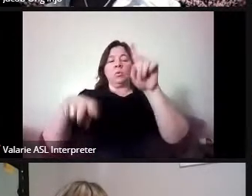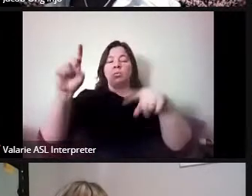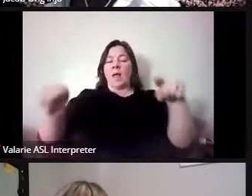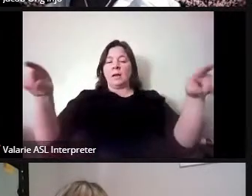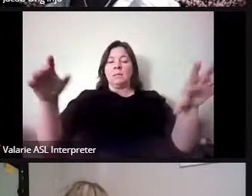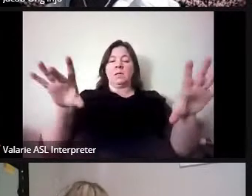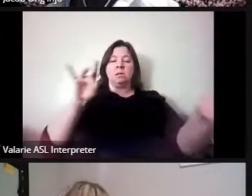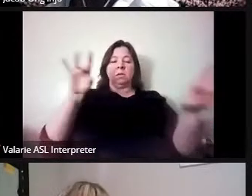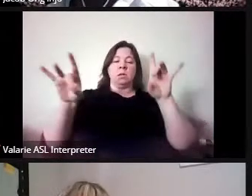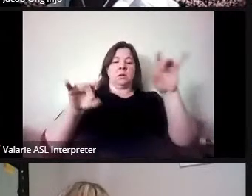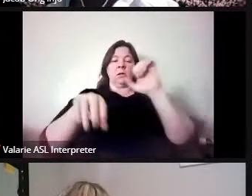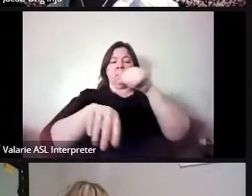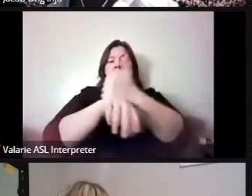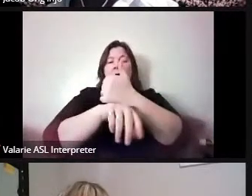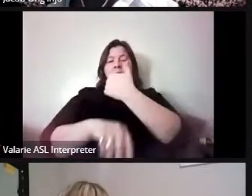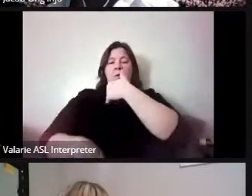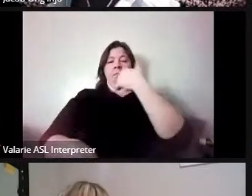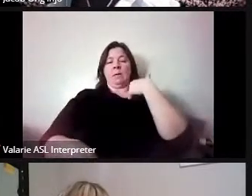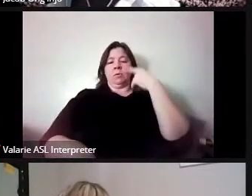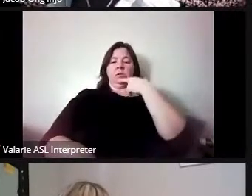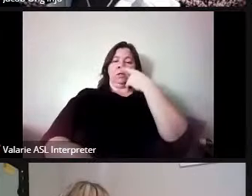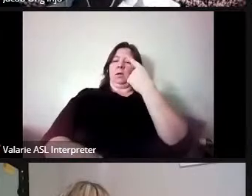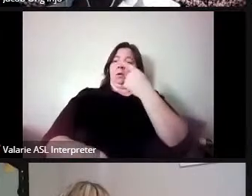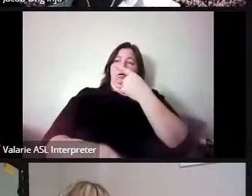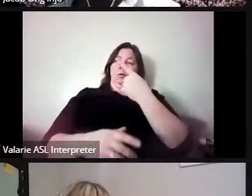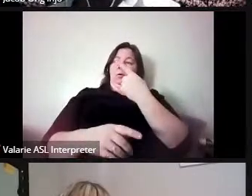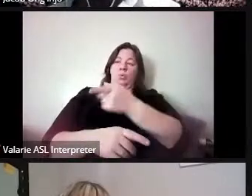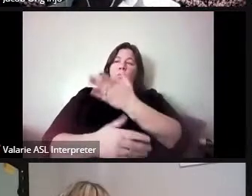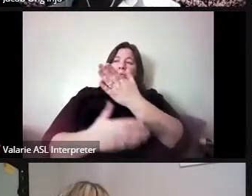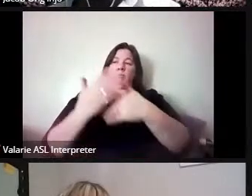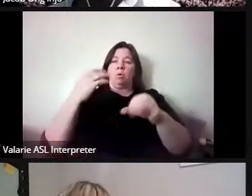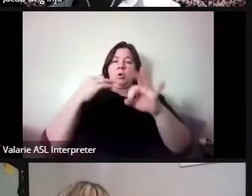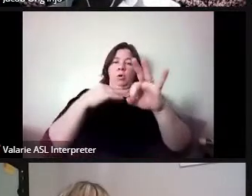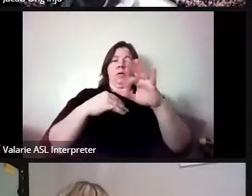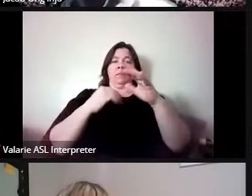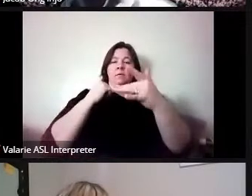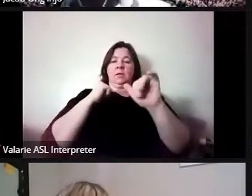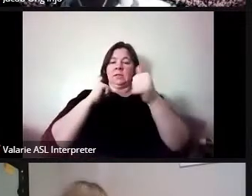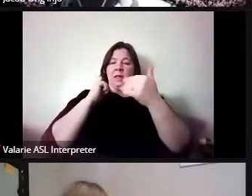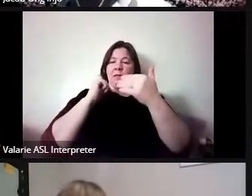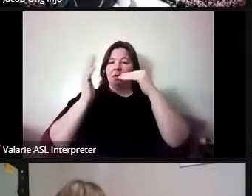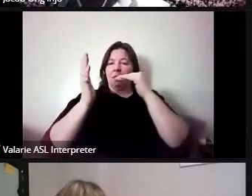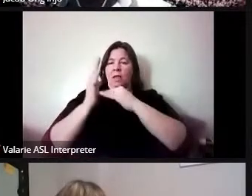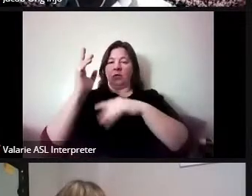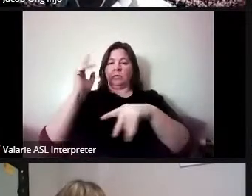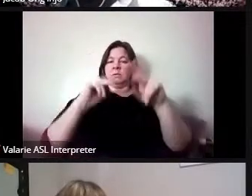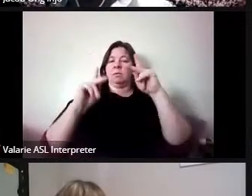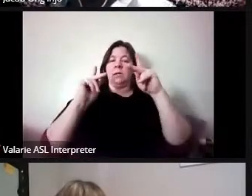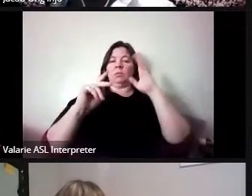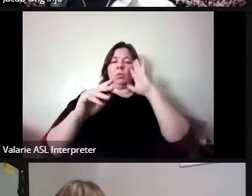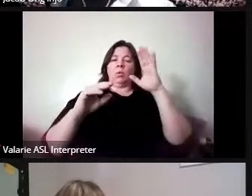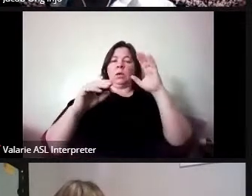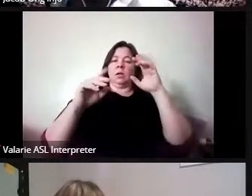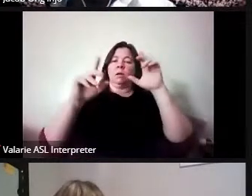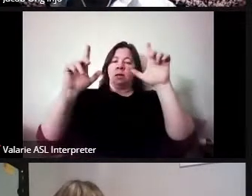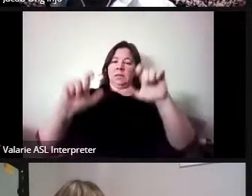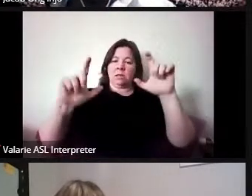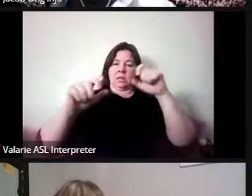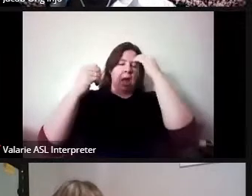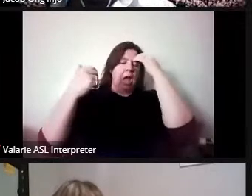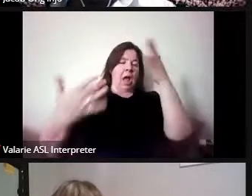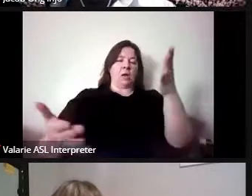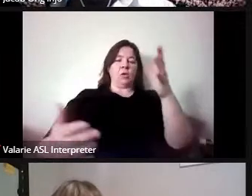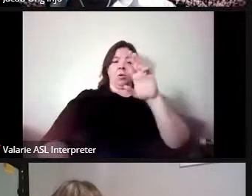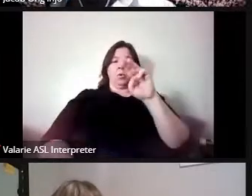select founding members and to say, right, we are part of the 10,000 people that will be testing. I don't know.